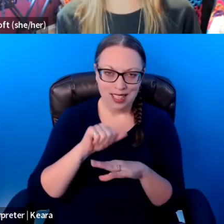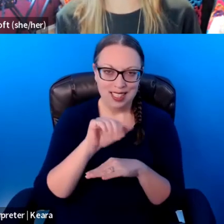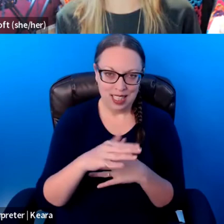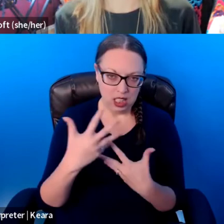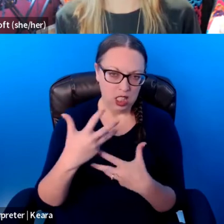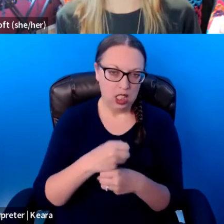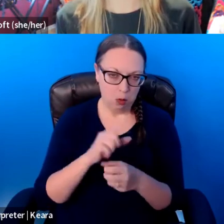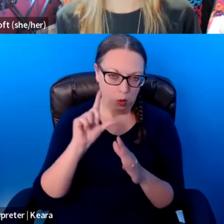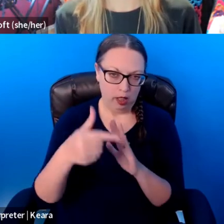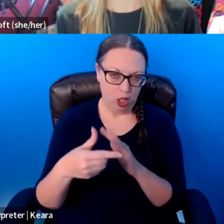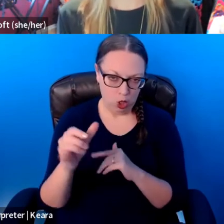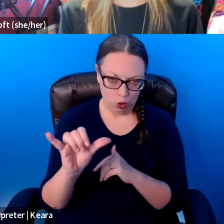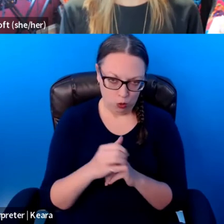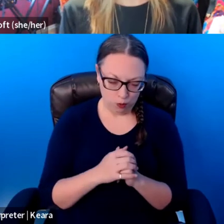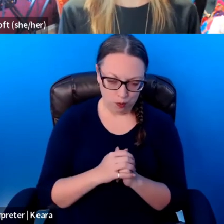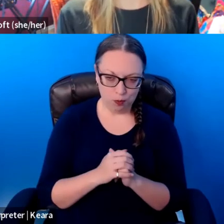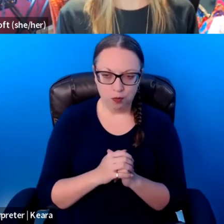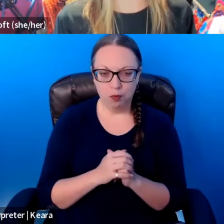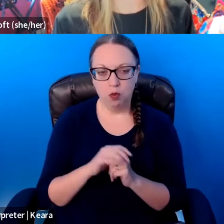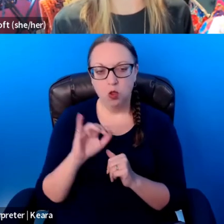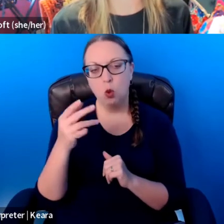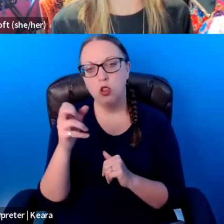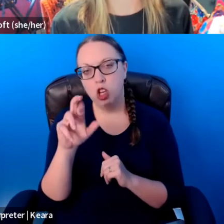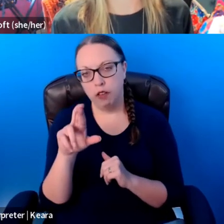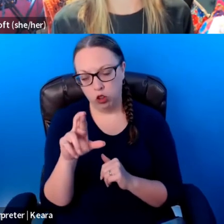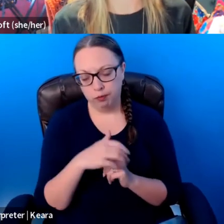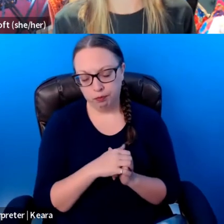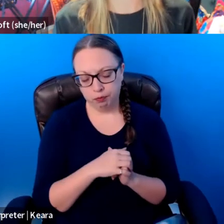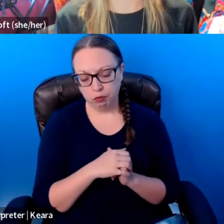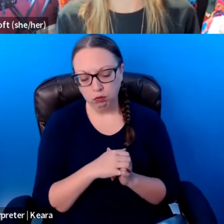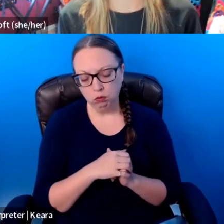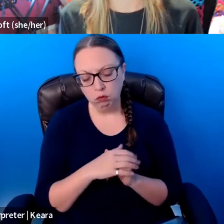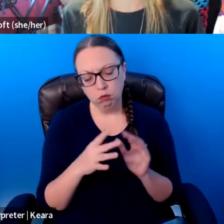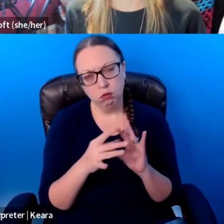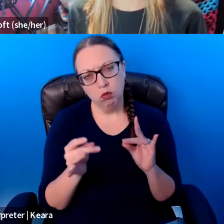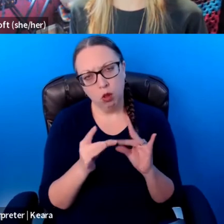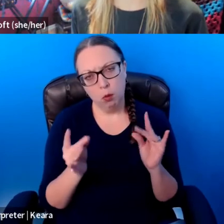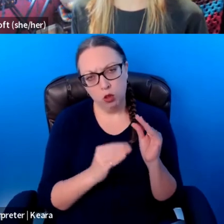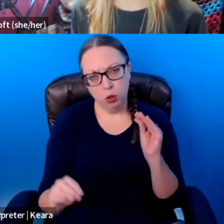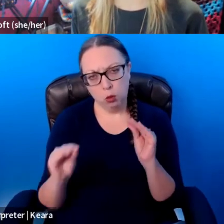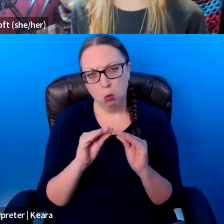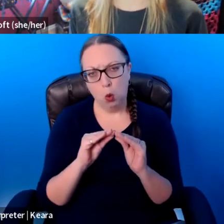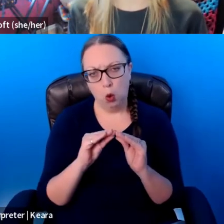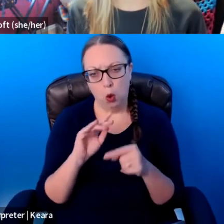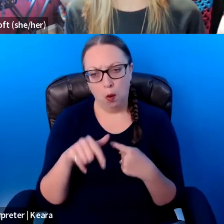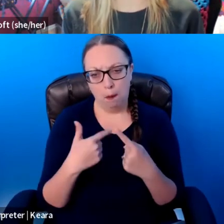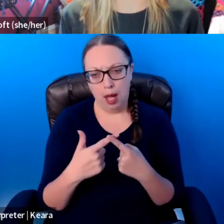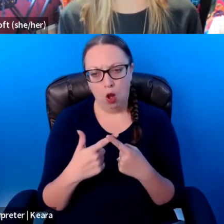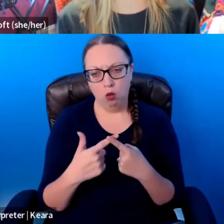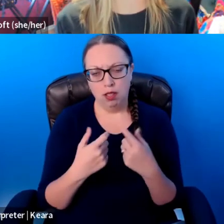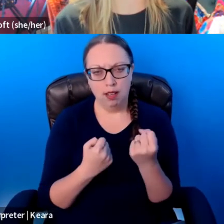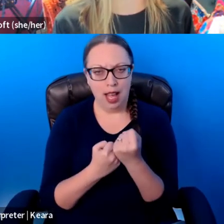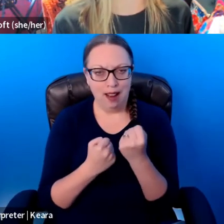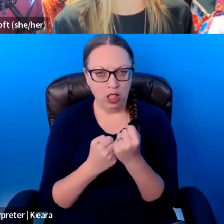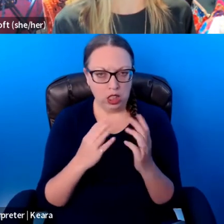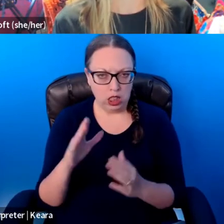well. So Jennifer, I'd like to have you say a little bit more about the role of advocates in